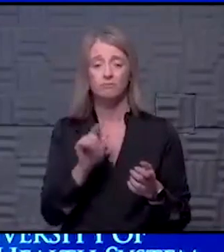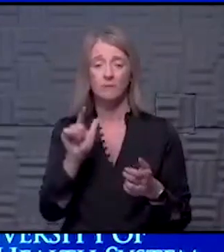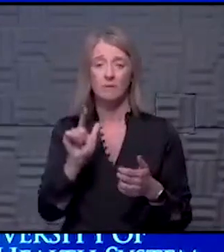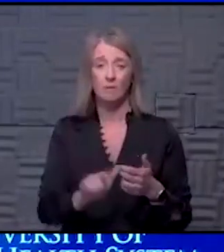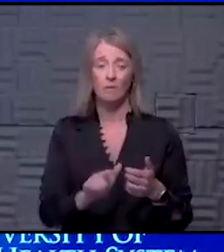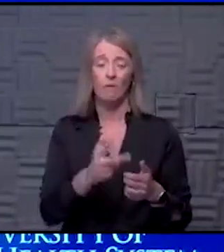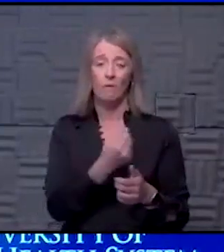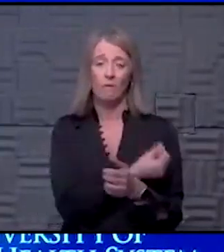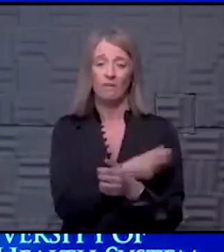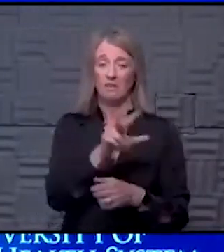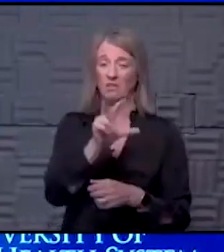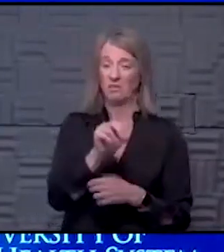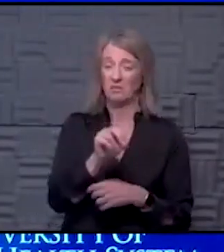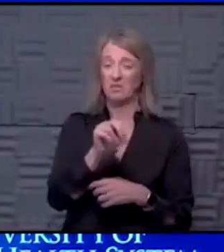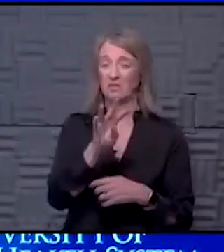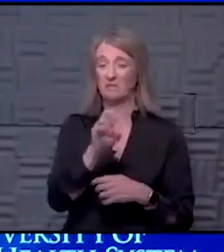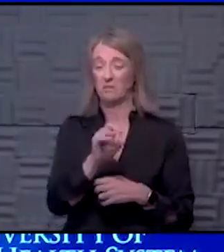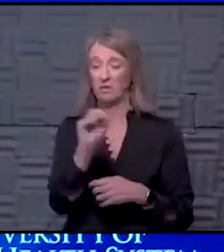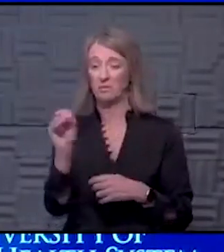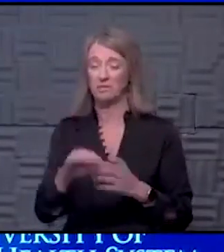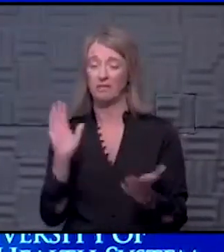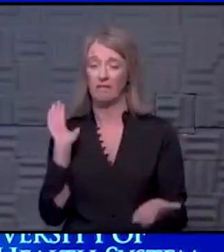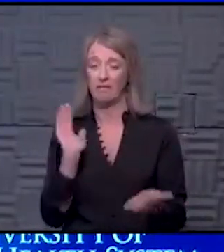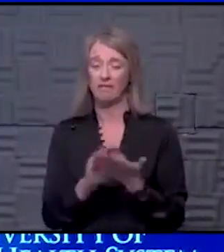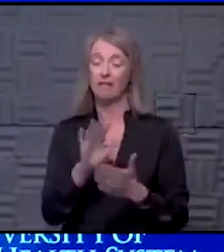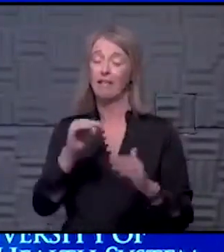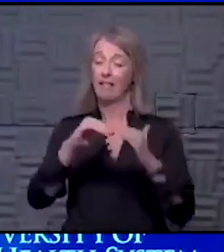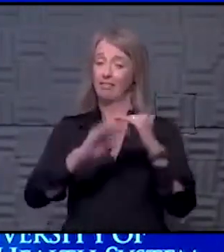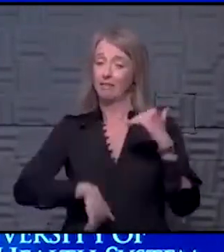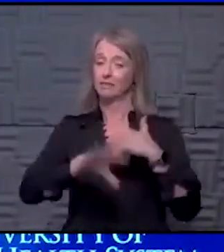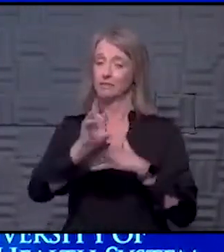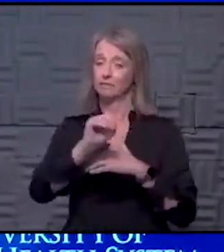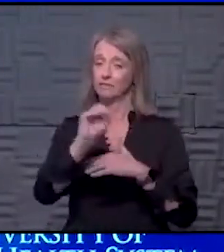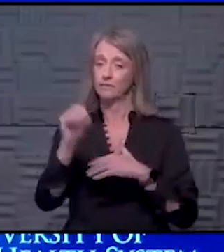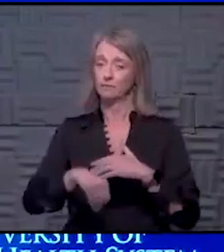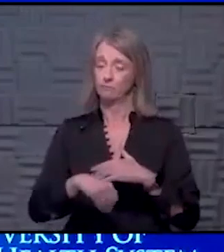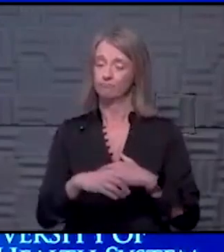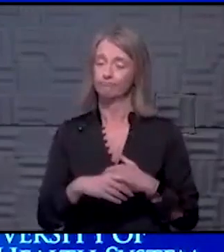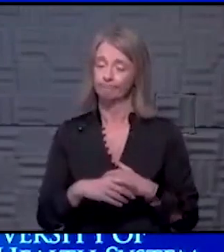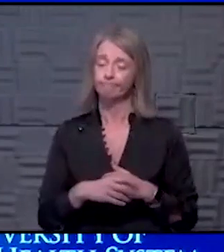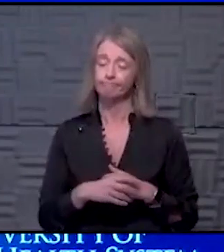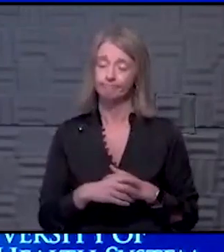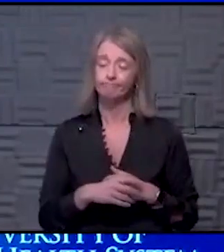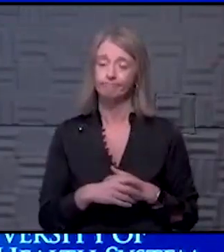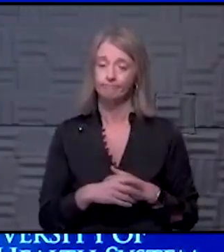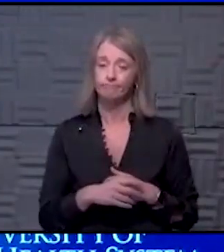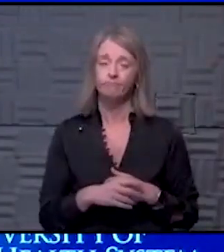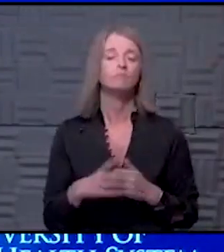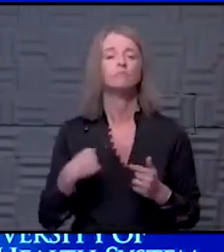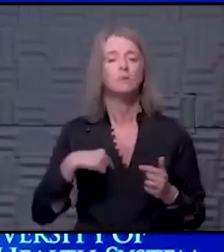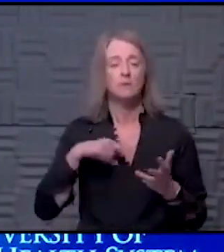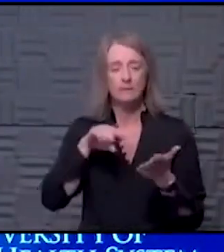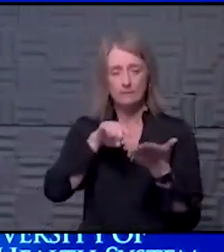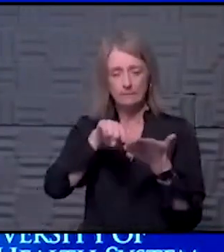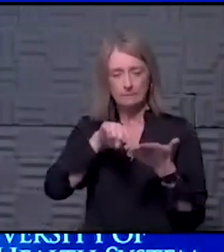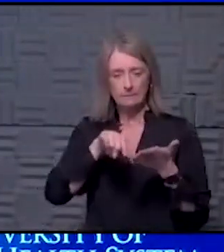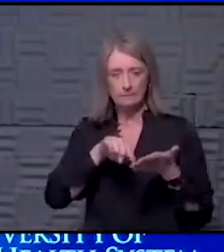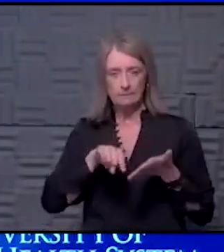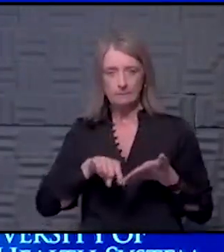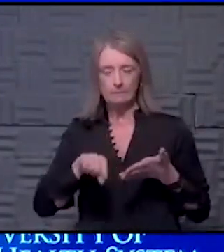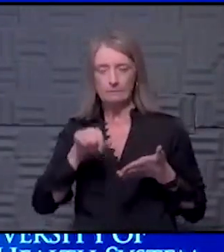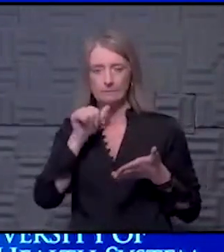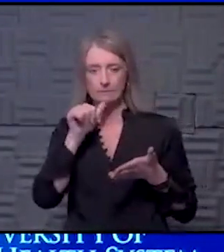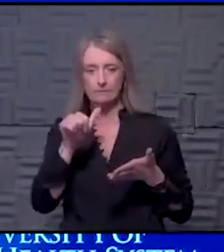low, like 30 or 40%, or less than 50 to be sure. And as we dug into that a little bit, there was a